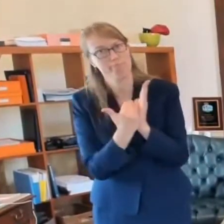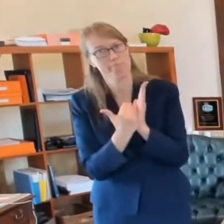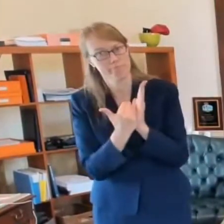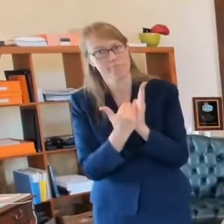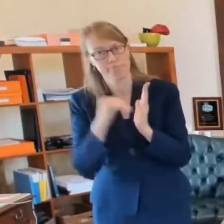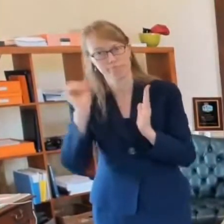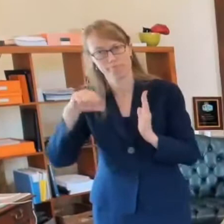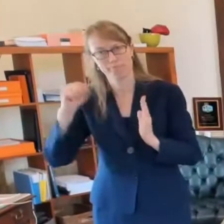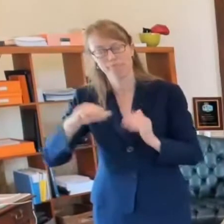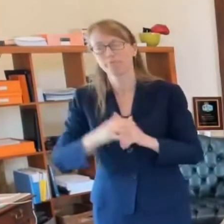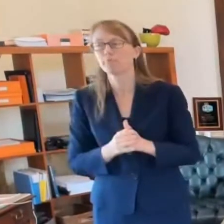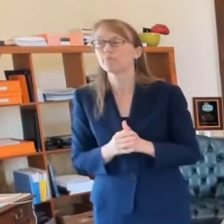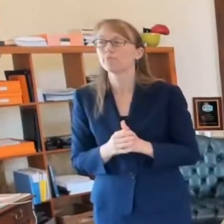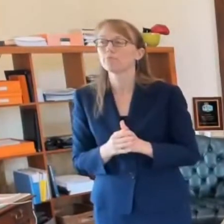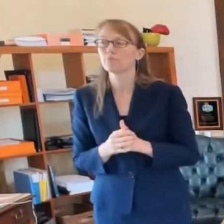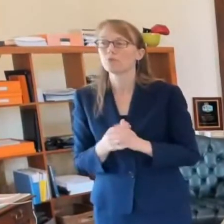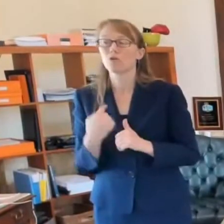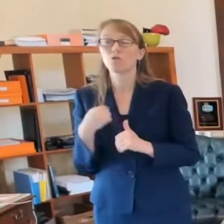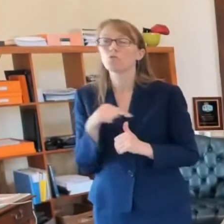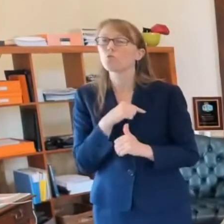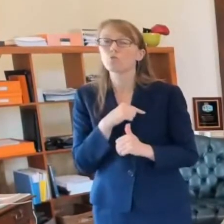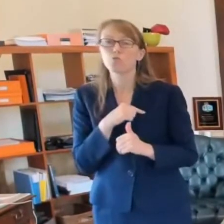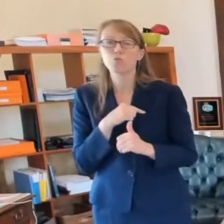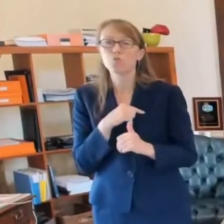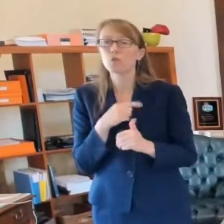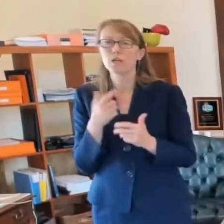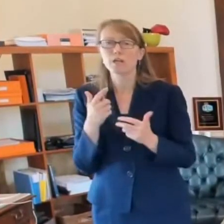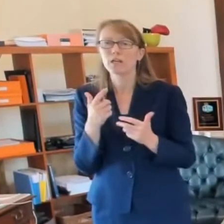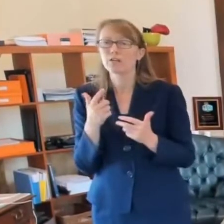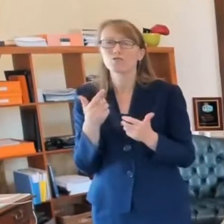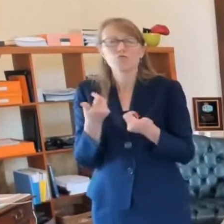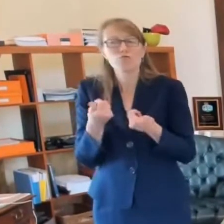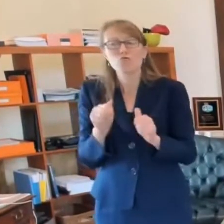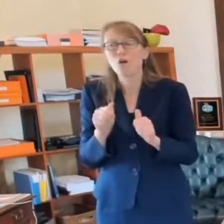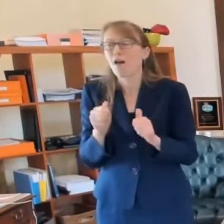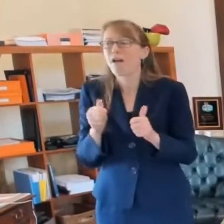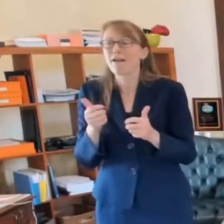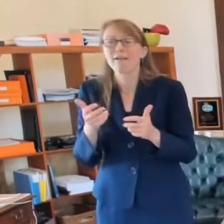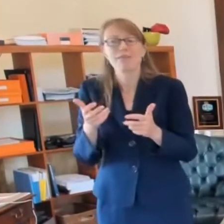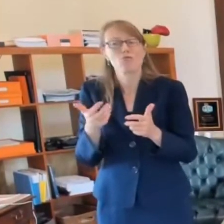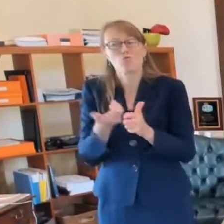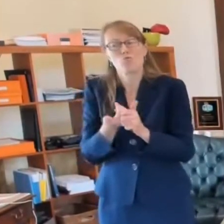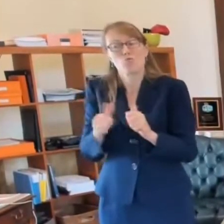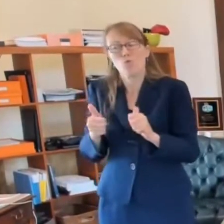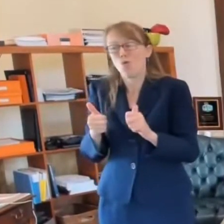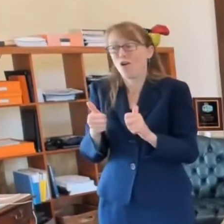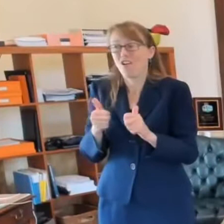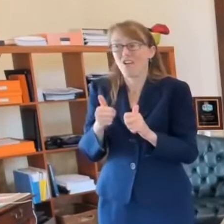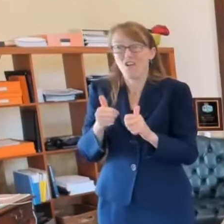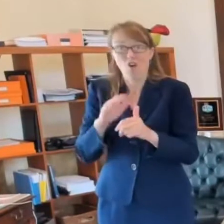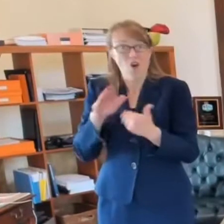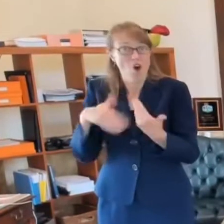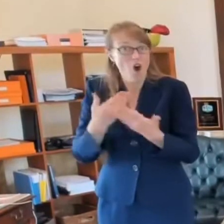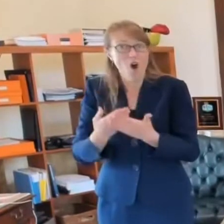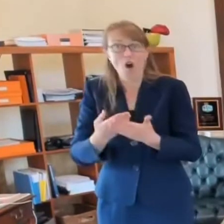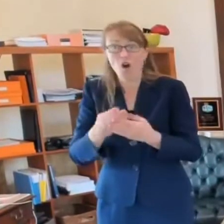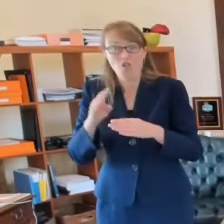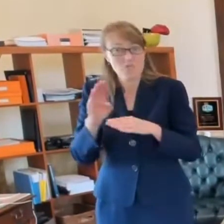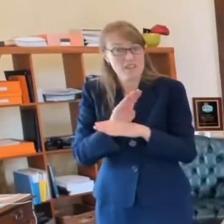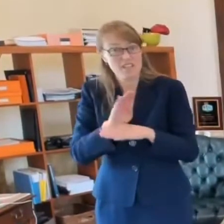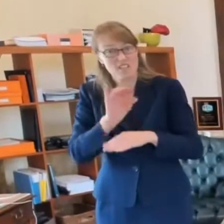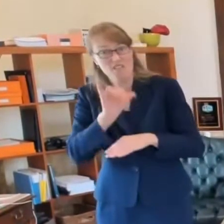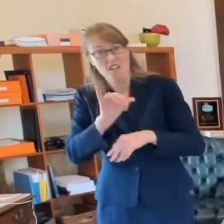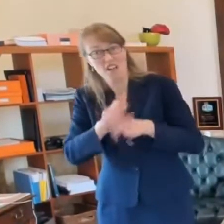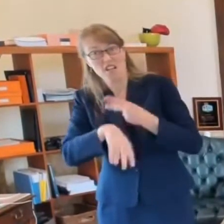We're trying to avoid shutting down a whole classification of businesses. We don't think that's the fair thing to do.